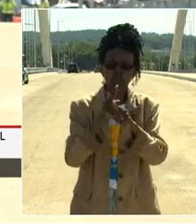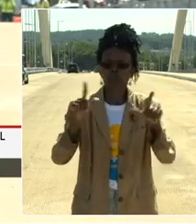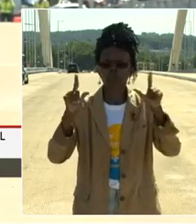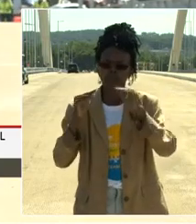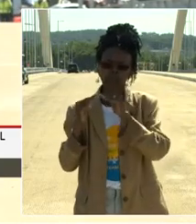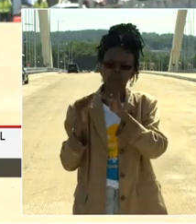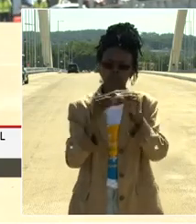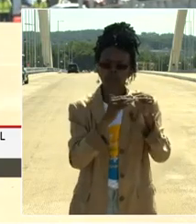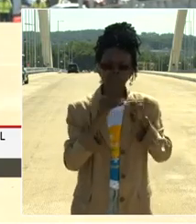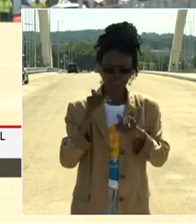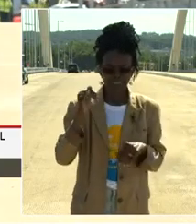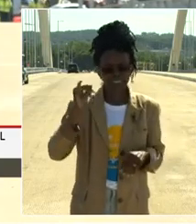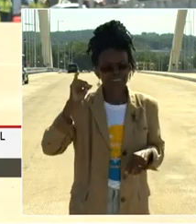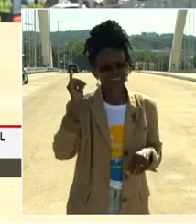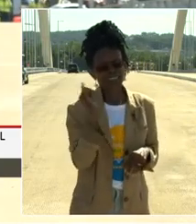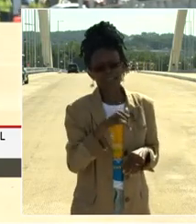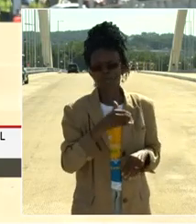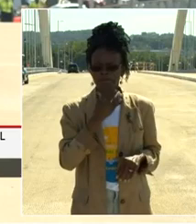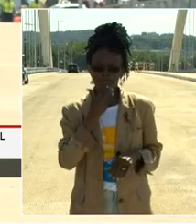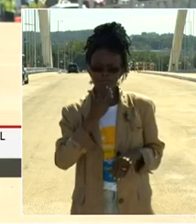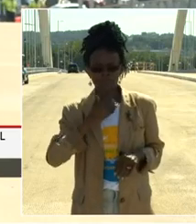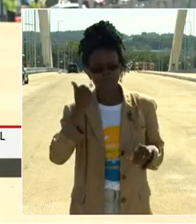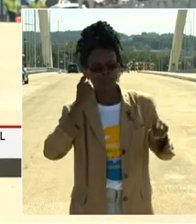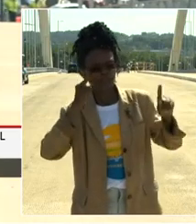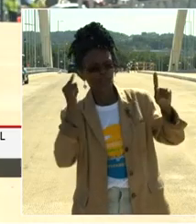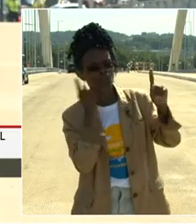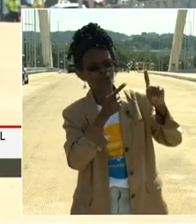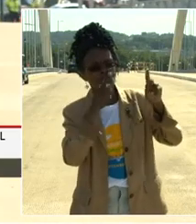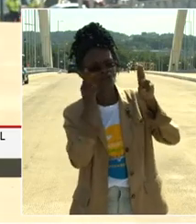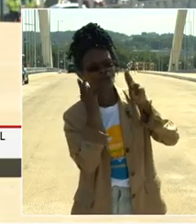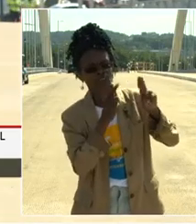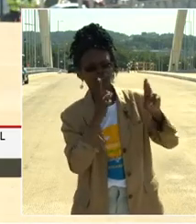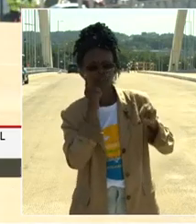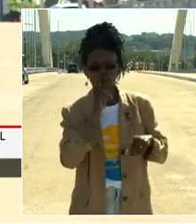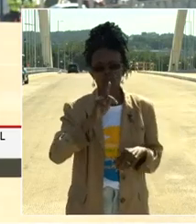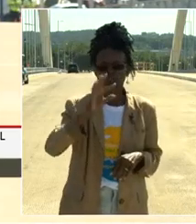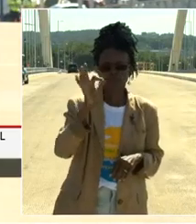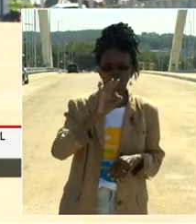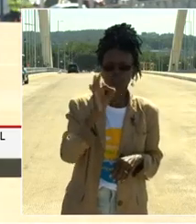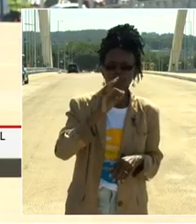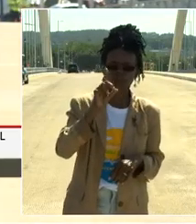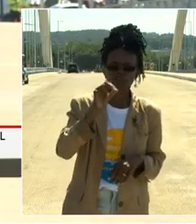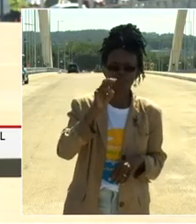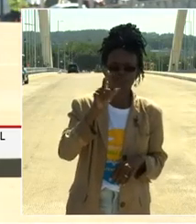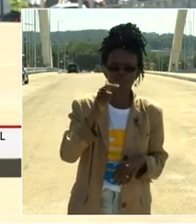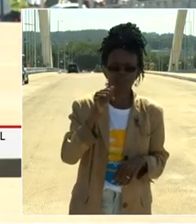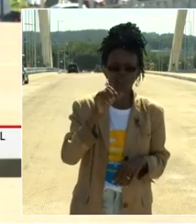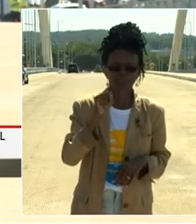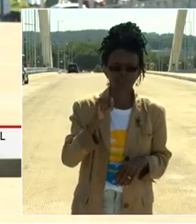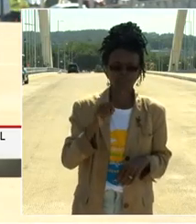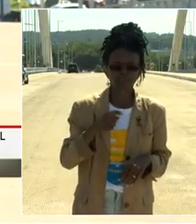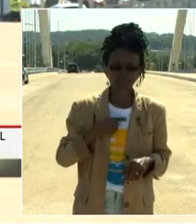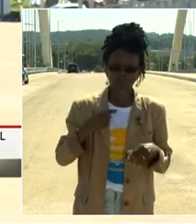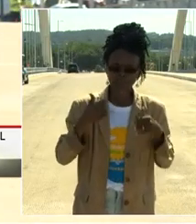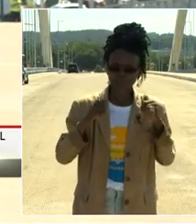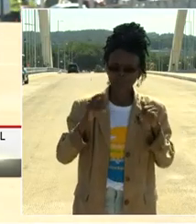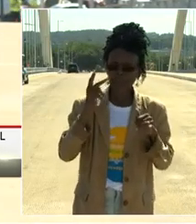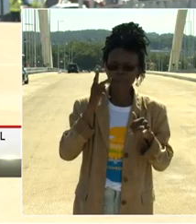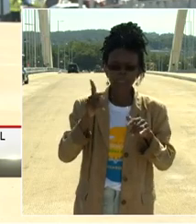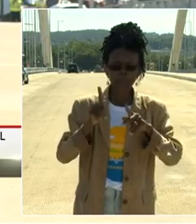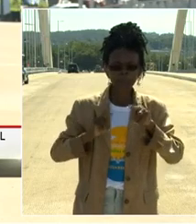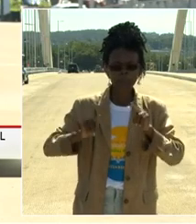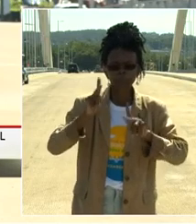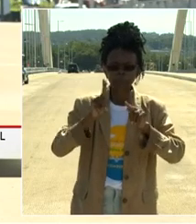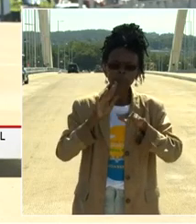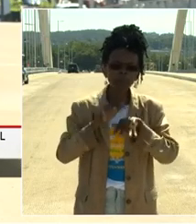commemoration and tribute to Frederick Douglass. Today, we see forces still on the march that want to diminish voices